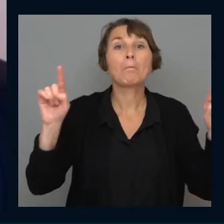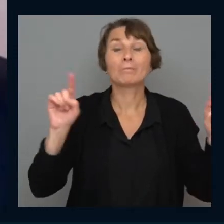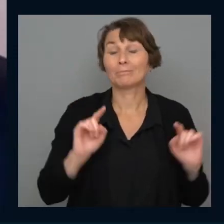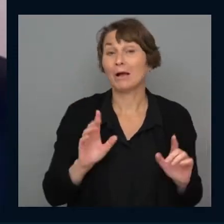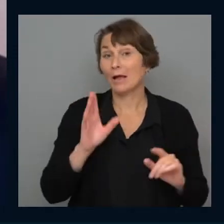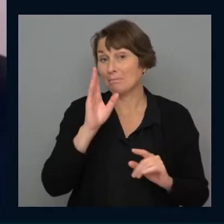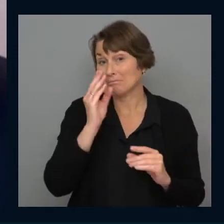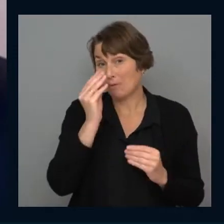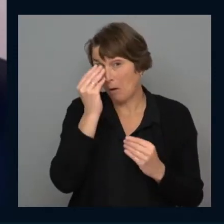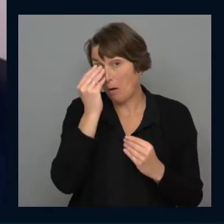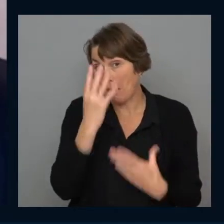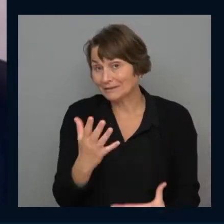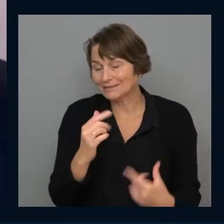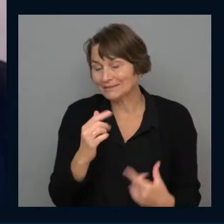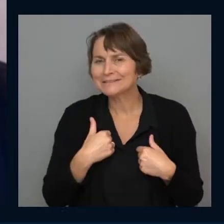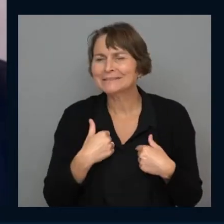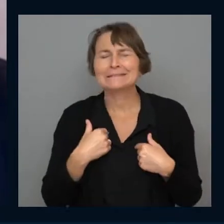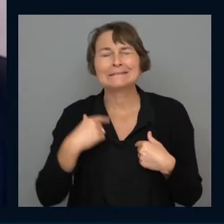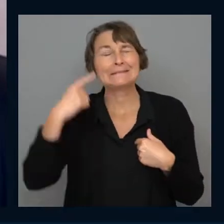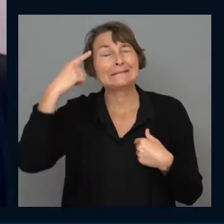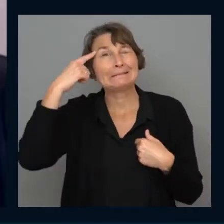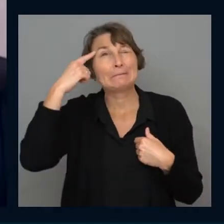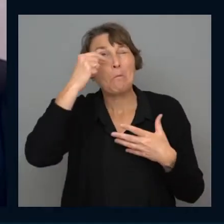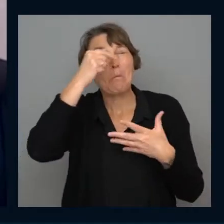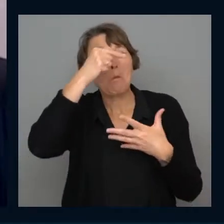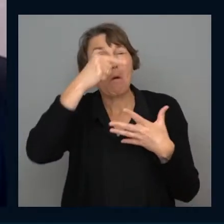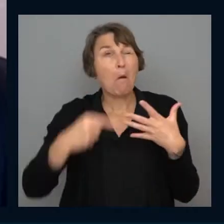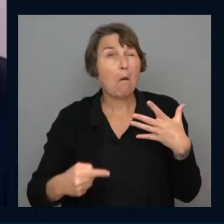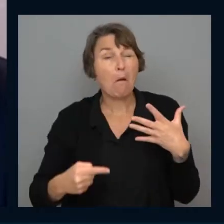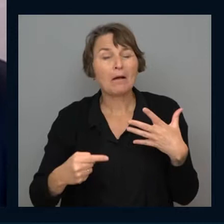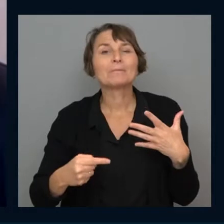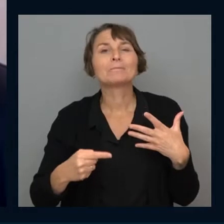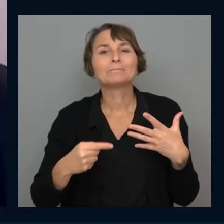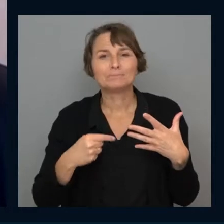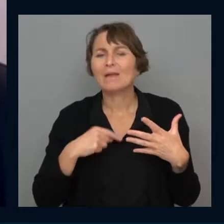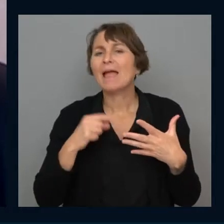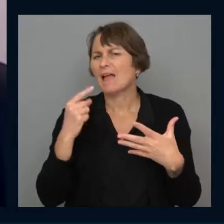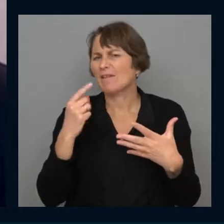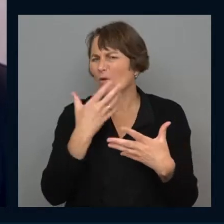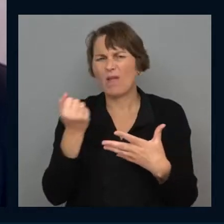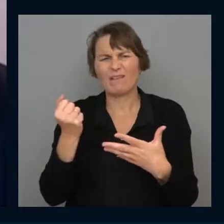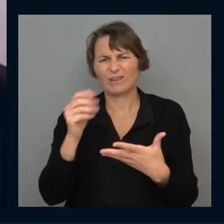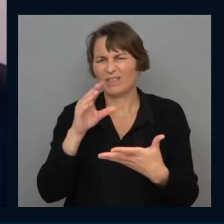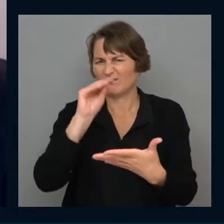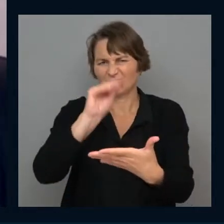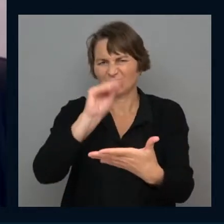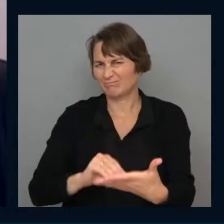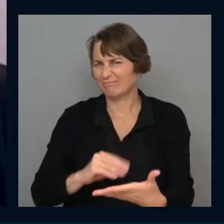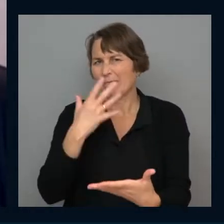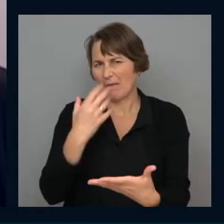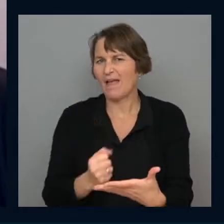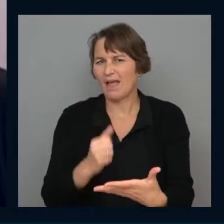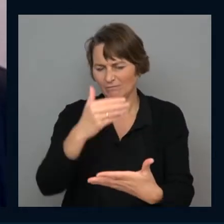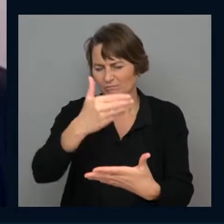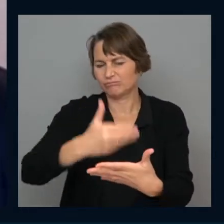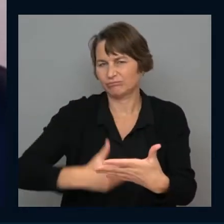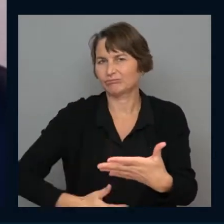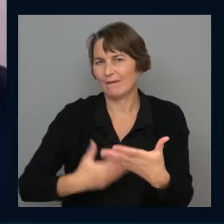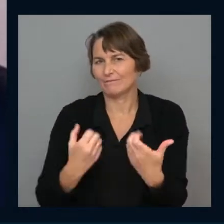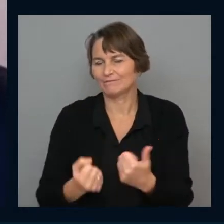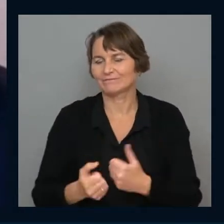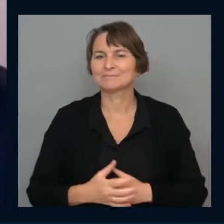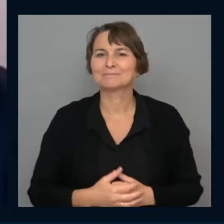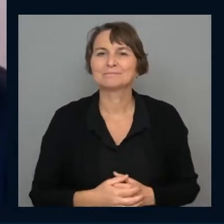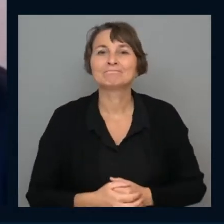head, probably can't remember all of them right now, but we do have it all documented. Right, thank you so much. And then the